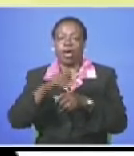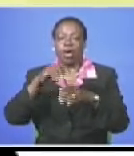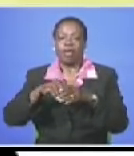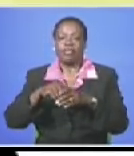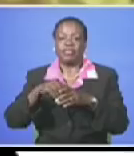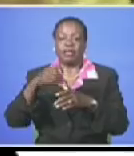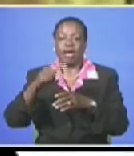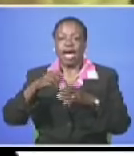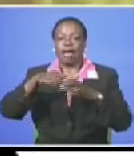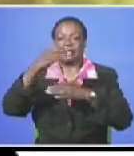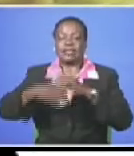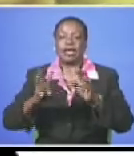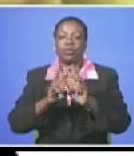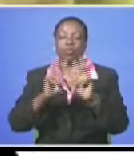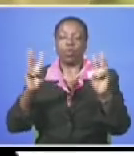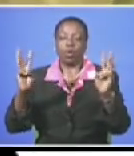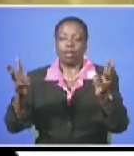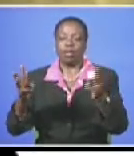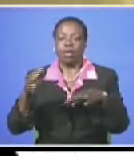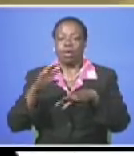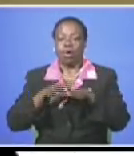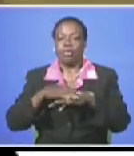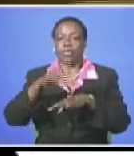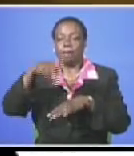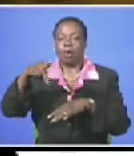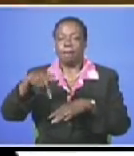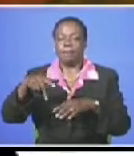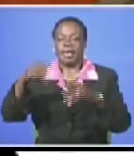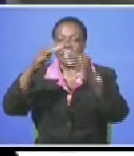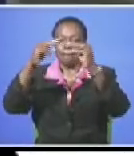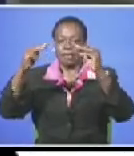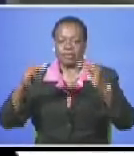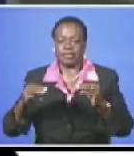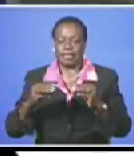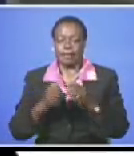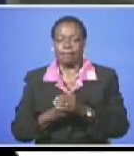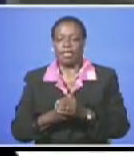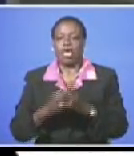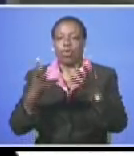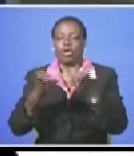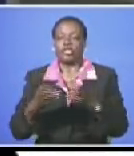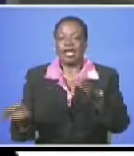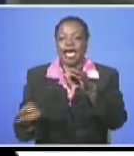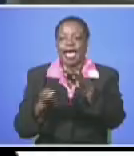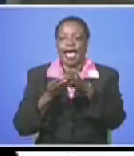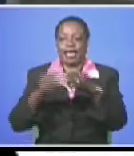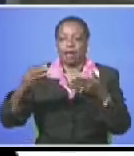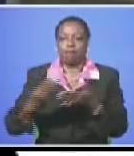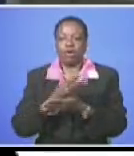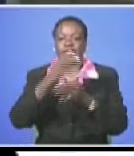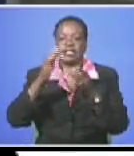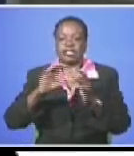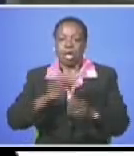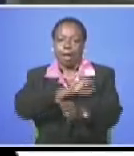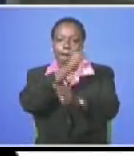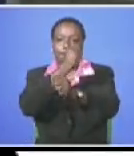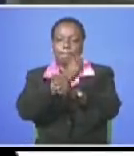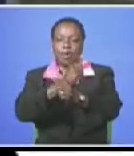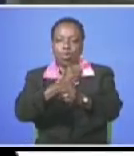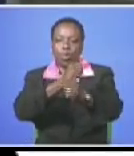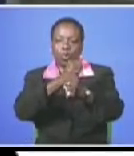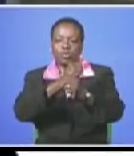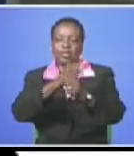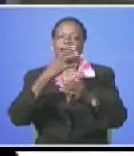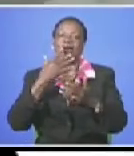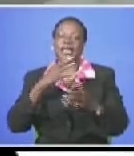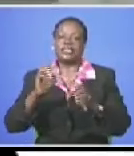here in the capital. Lead artist Jolyn Smith wanted to add a modern touch to the historic building. The beautiful, bold colors brighten a dark side